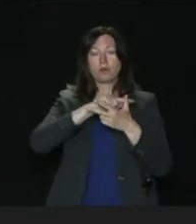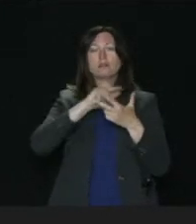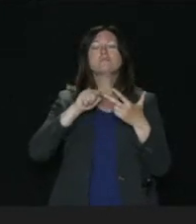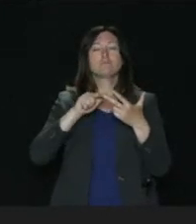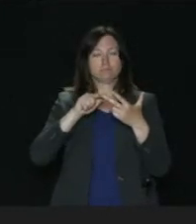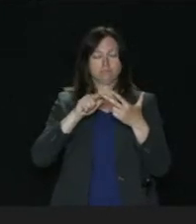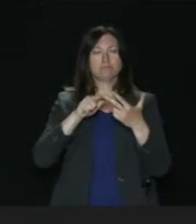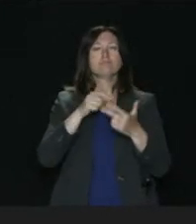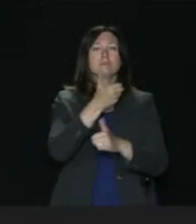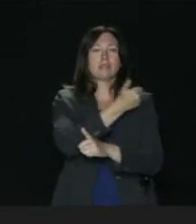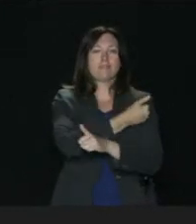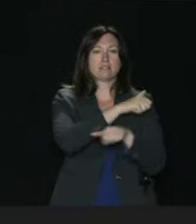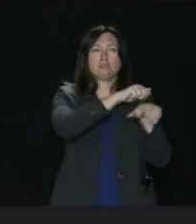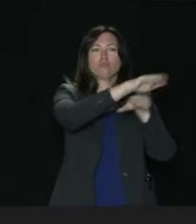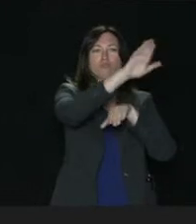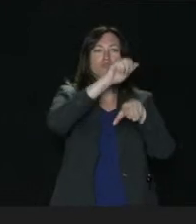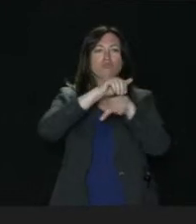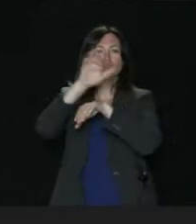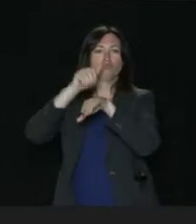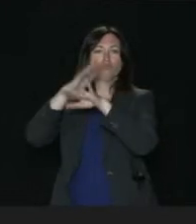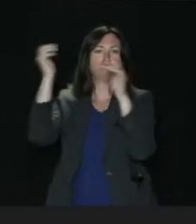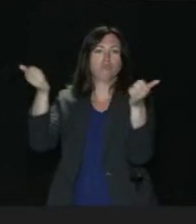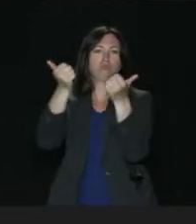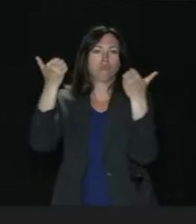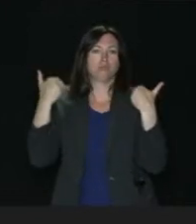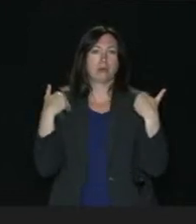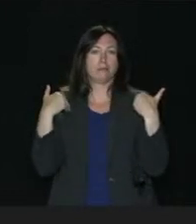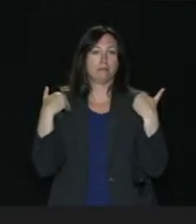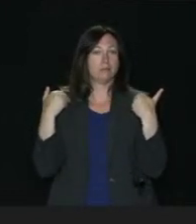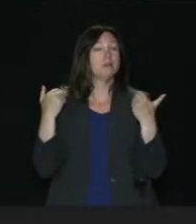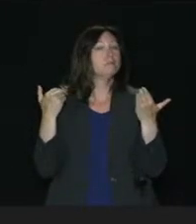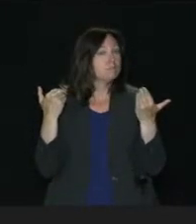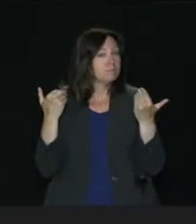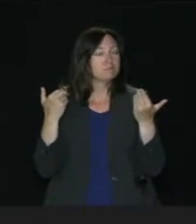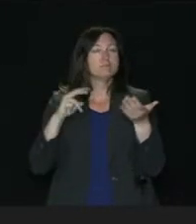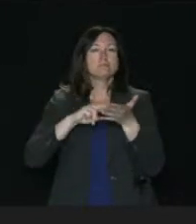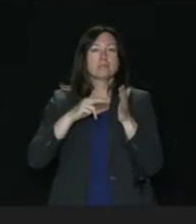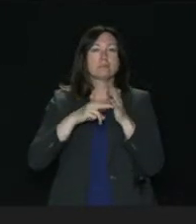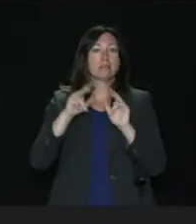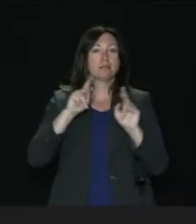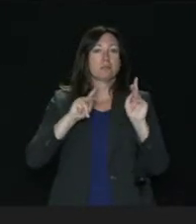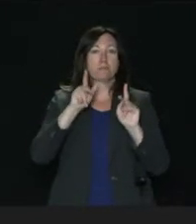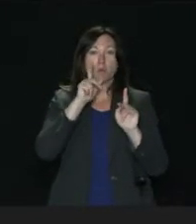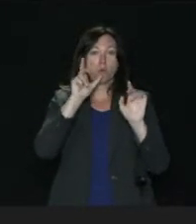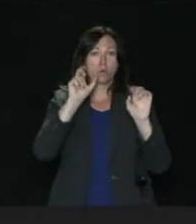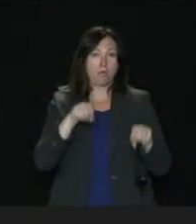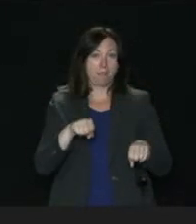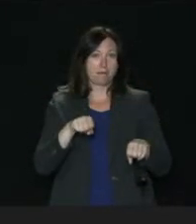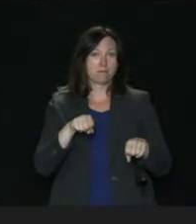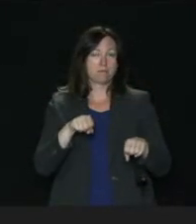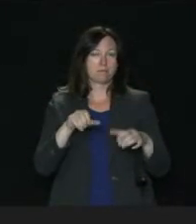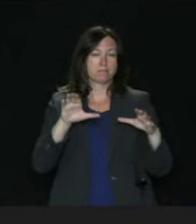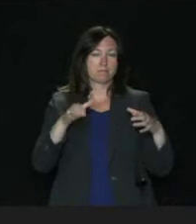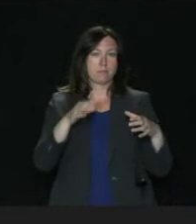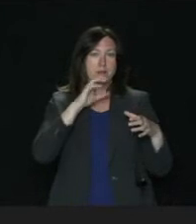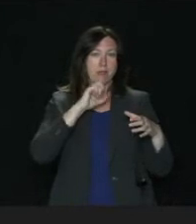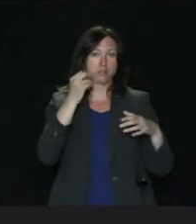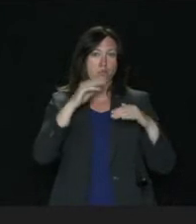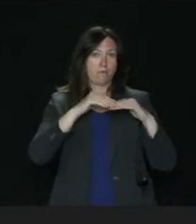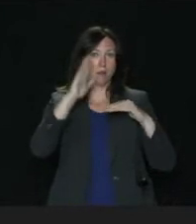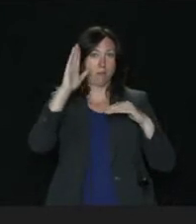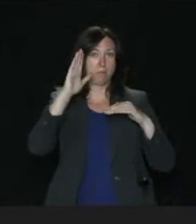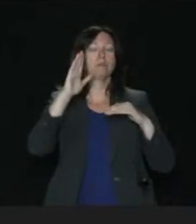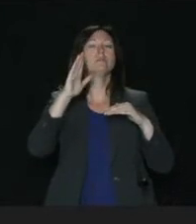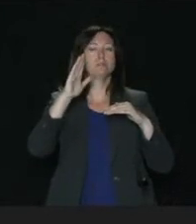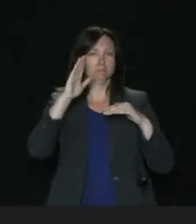vaccine supply needed to fully vaccinate their eligible population, 12 years of